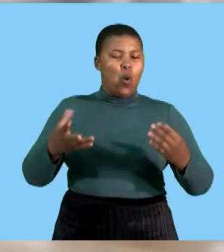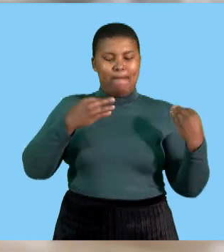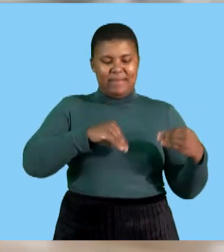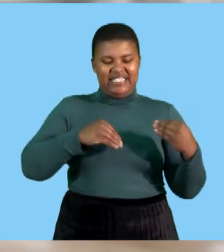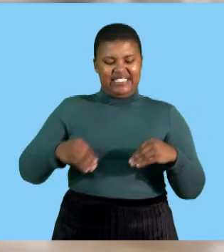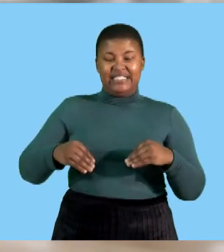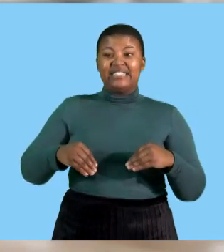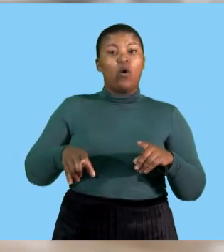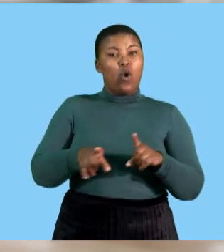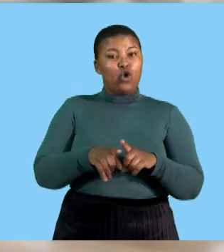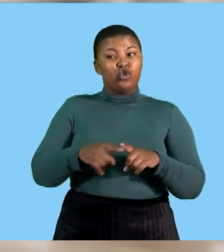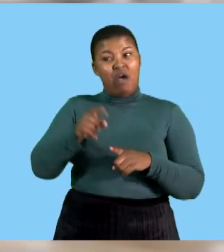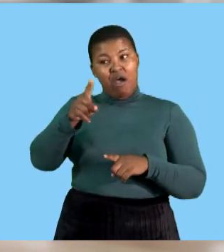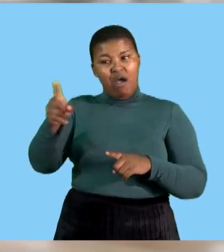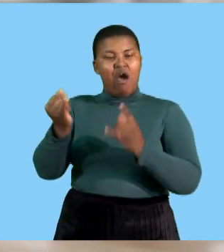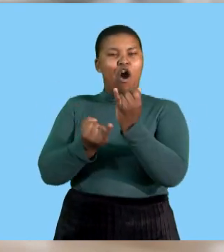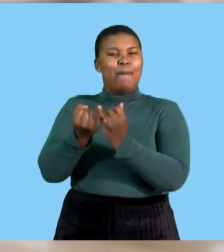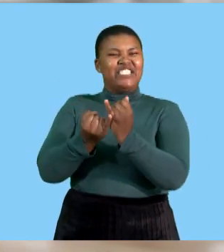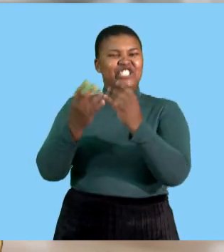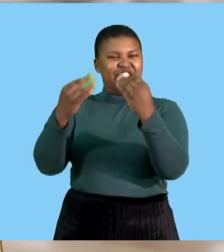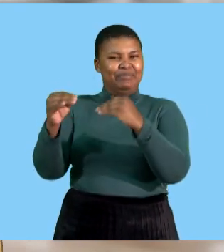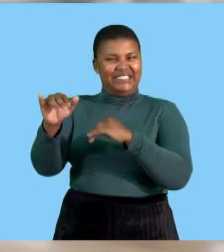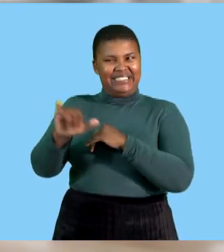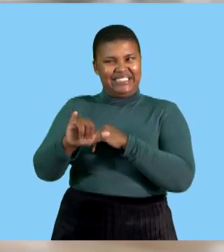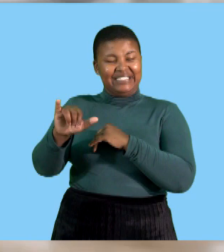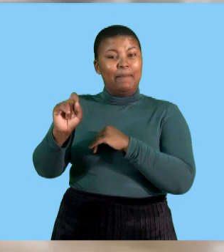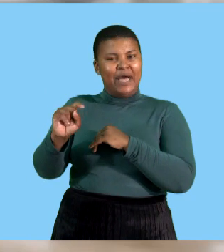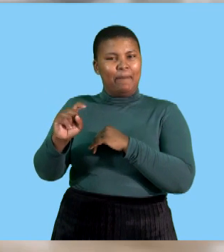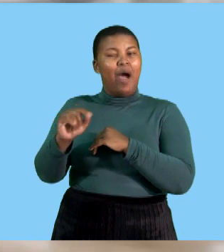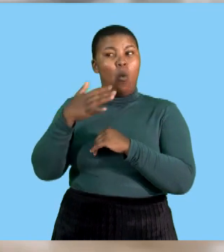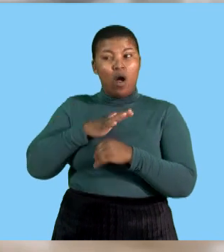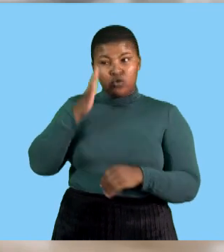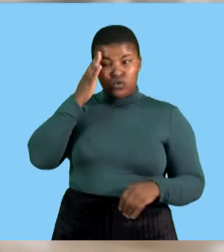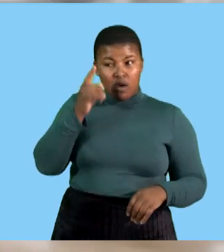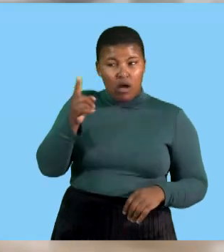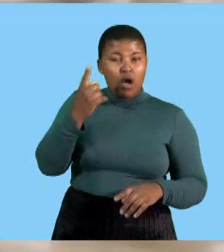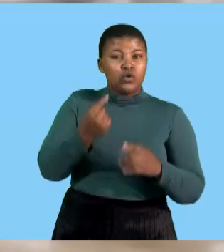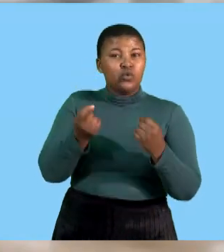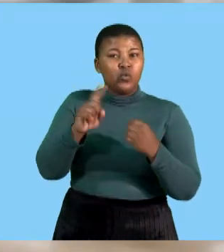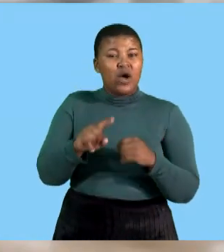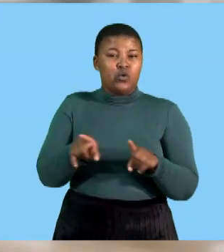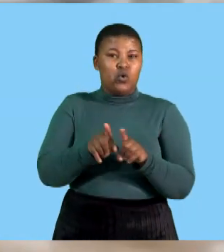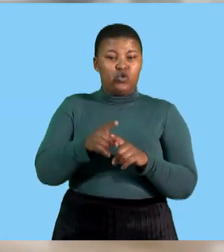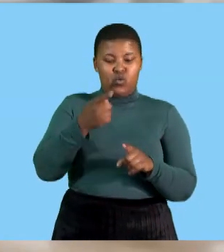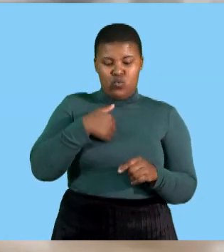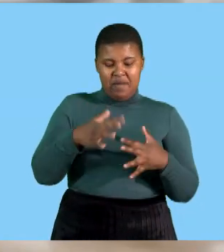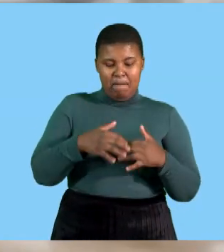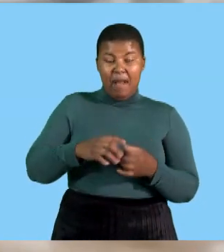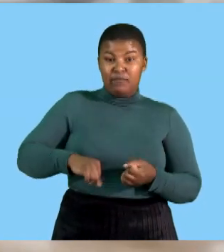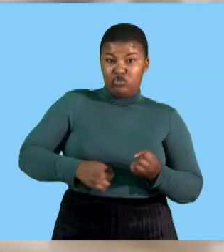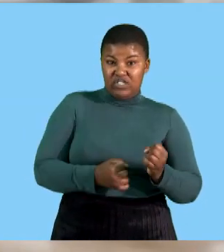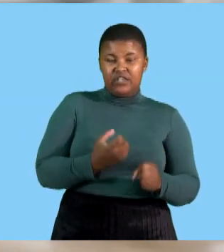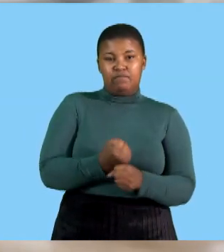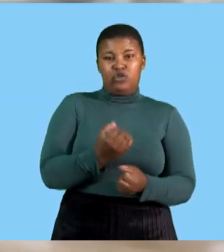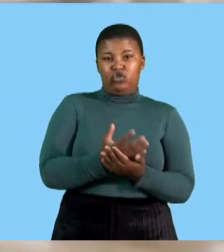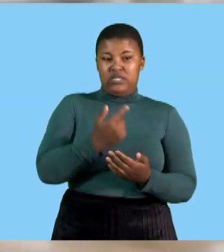the business's relationship with the competitors, where we want to know what they are doing so we can then also have a